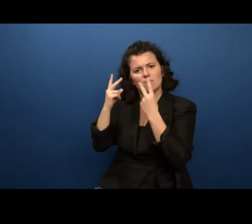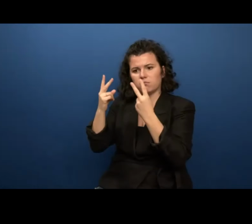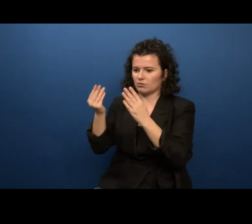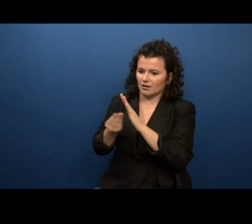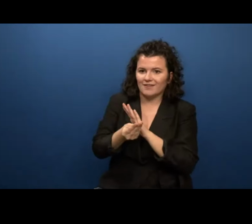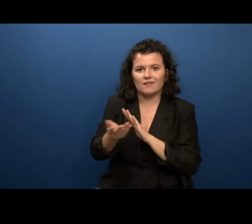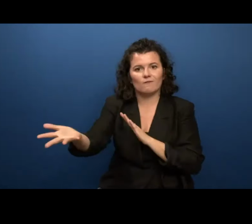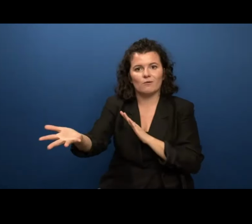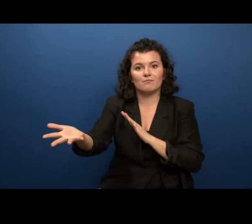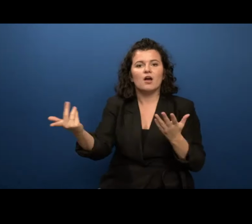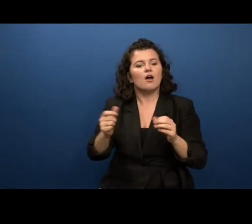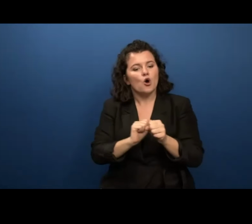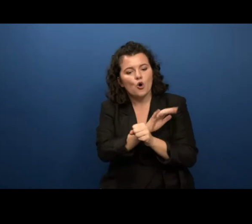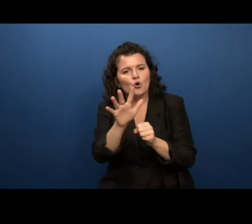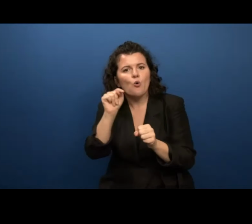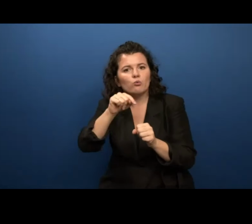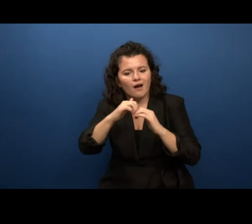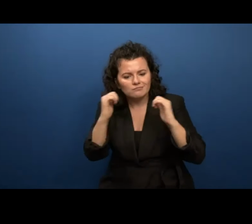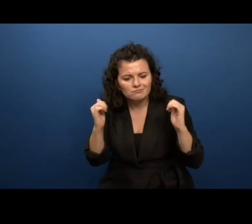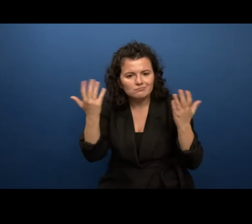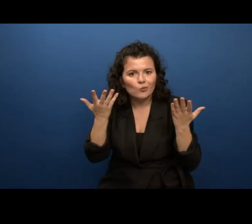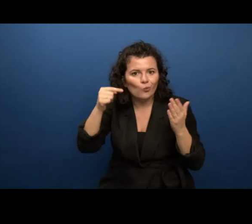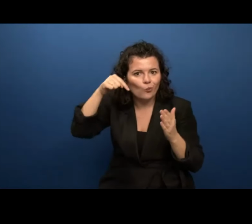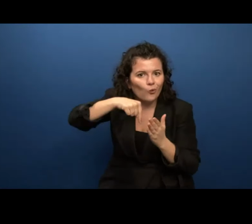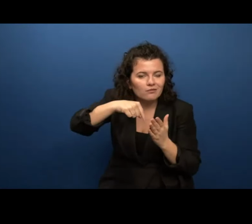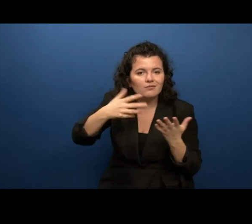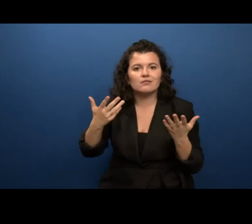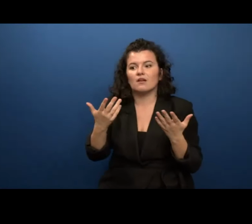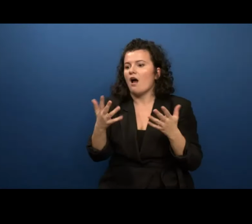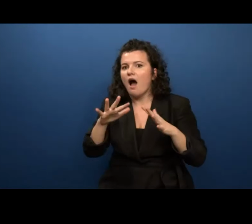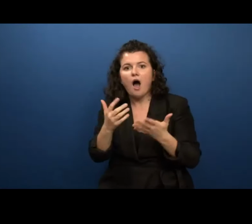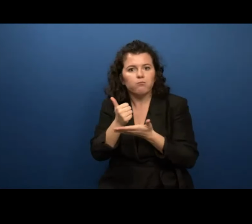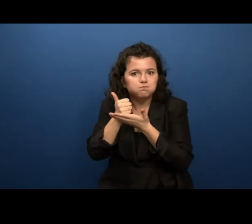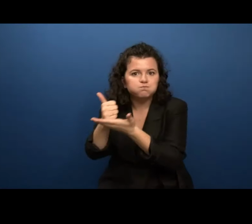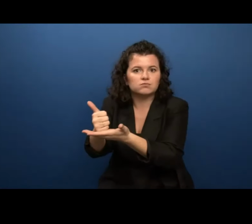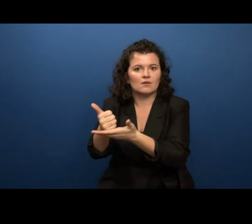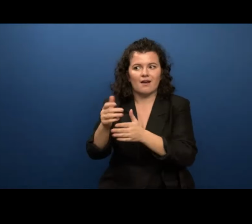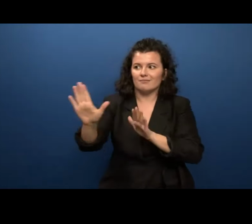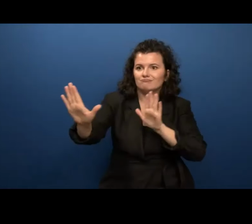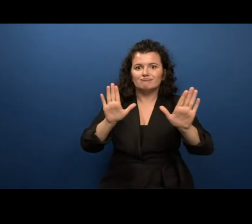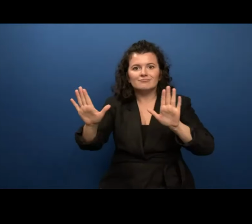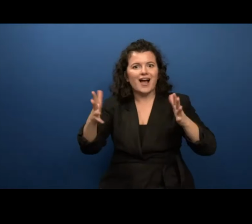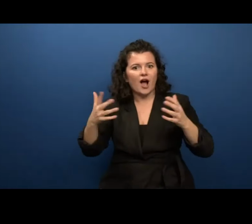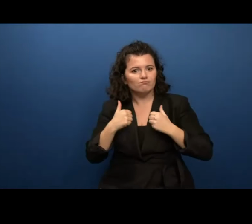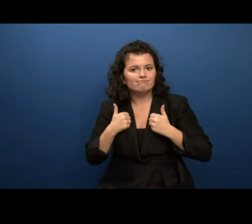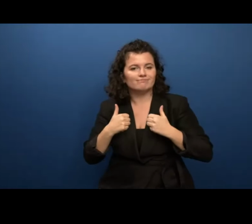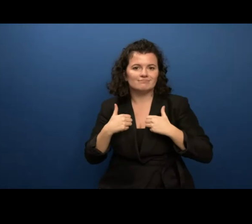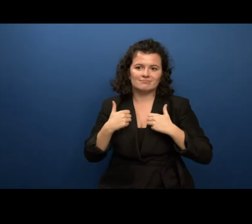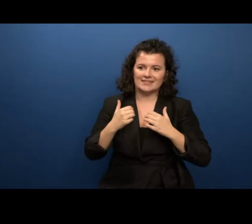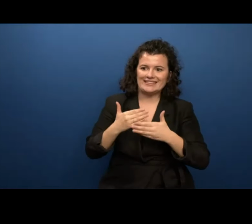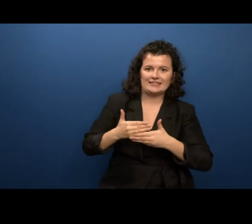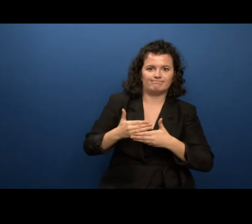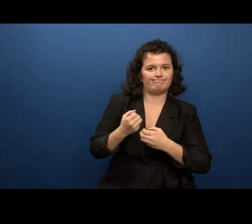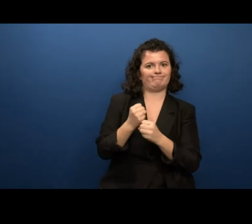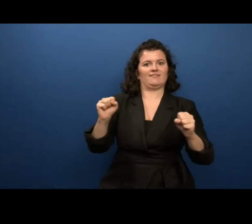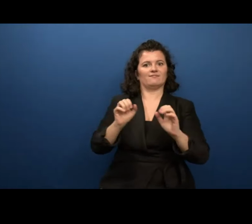really helpful. And for the first time, you know, through my program, we're able to integrate people with disability with other community members, because at the end of the day,